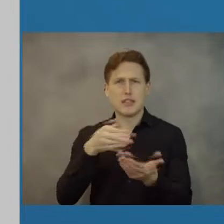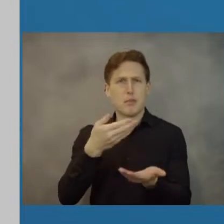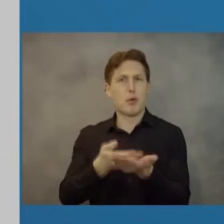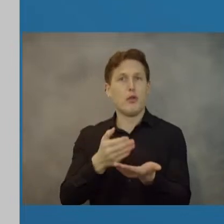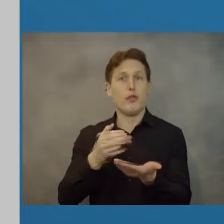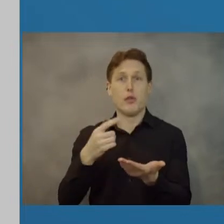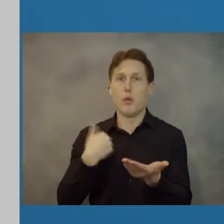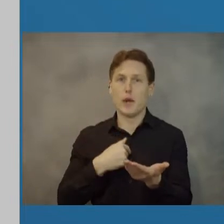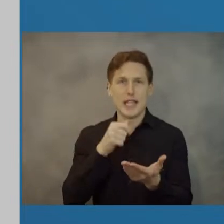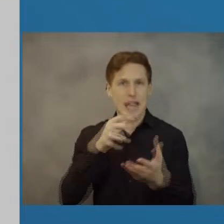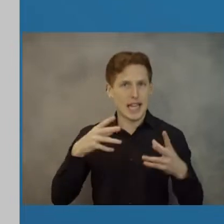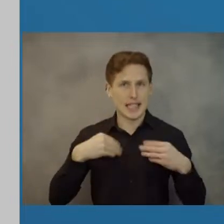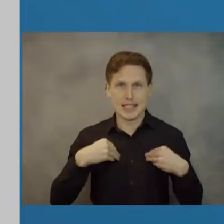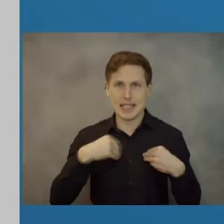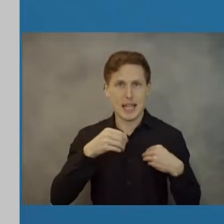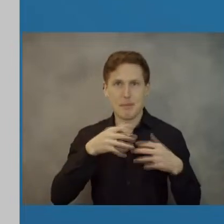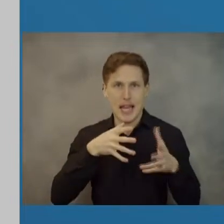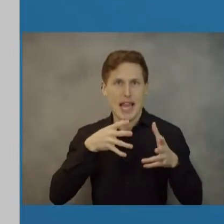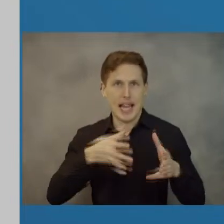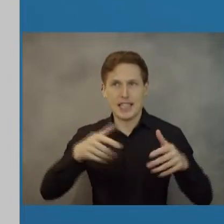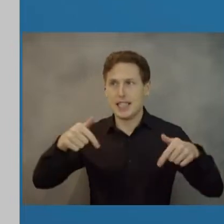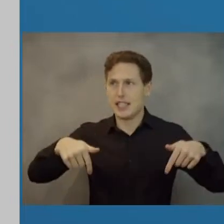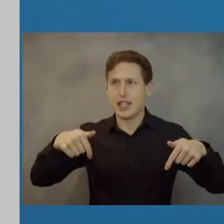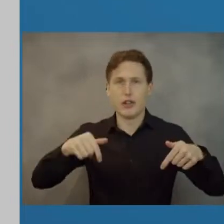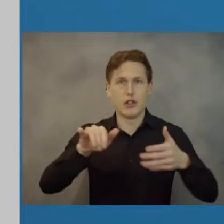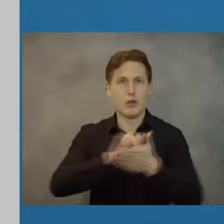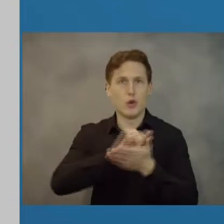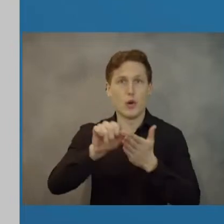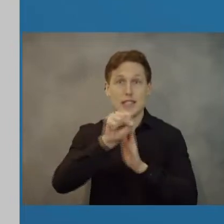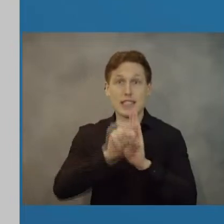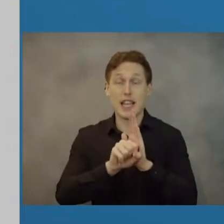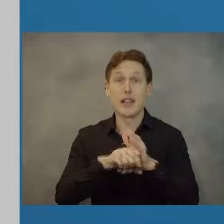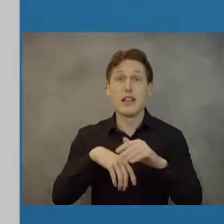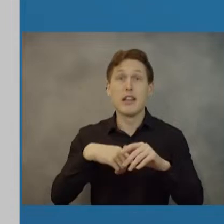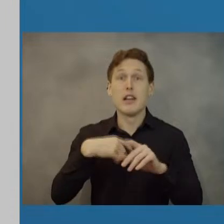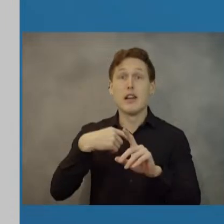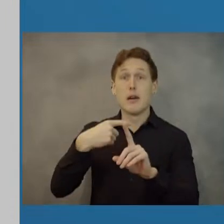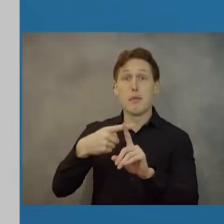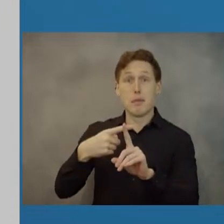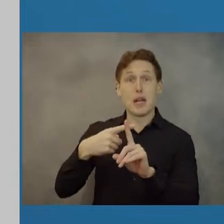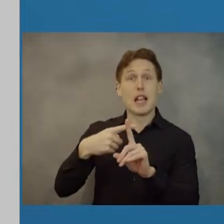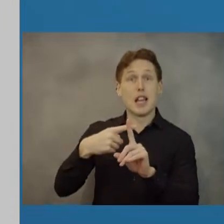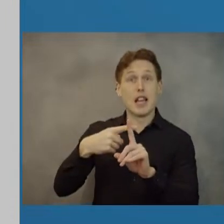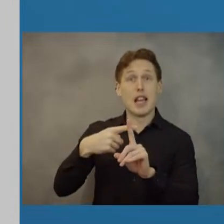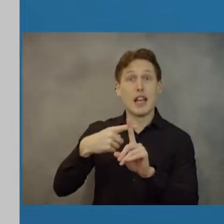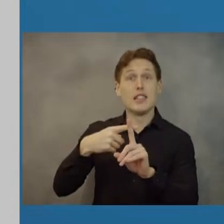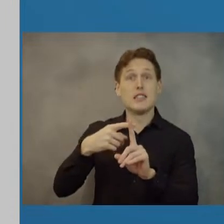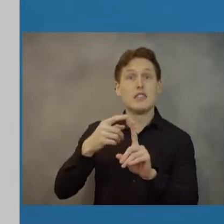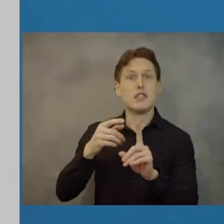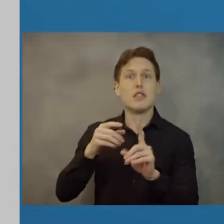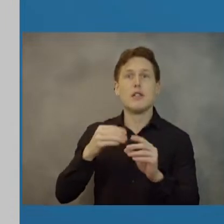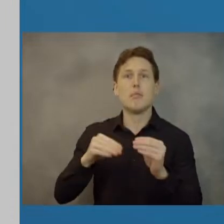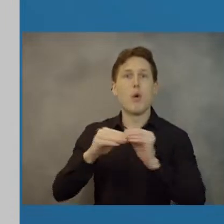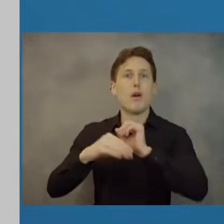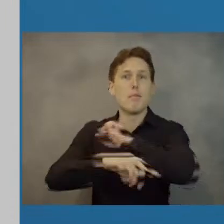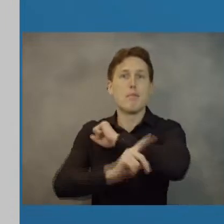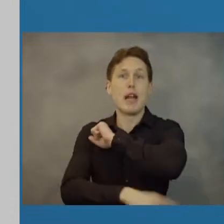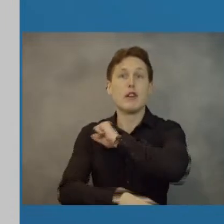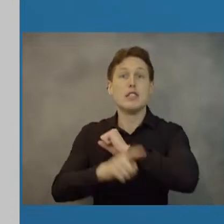criminal penalties for anyone who wears a mask to hide their identity while committing a crime or fleeing a crime